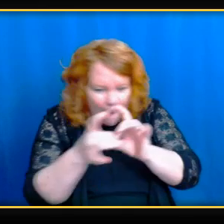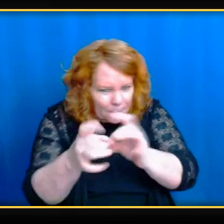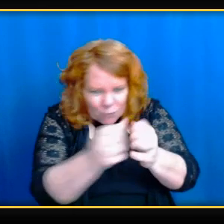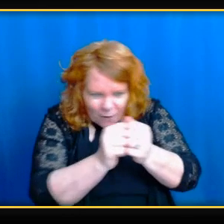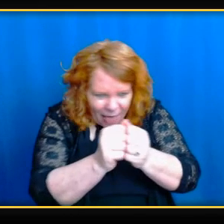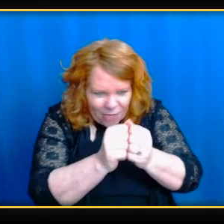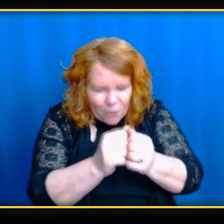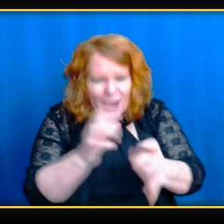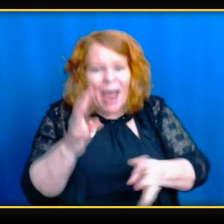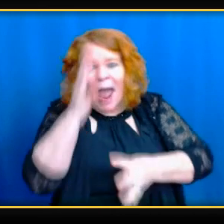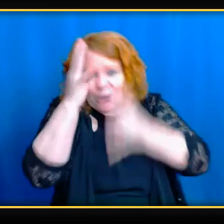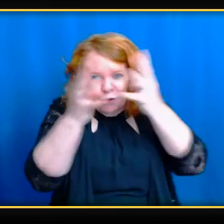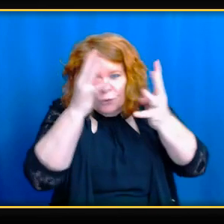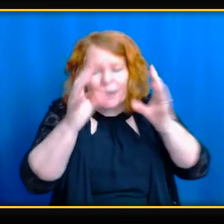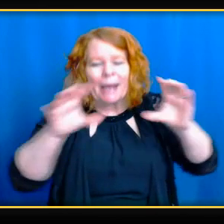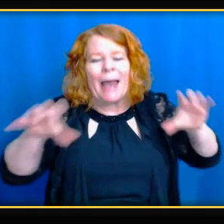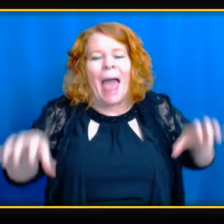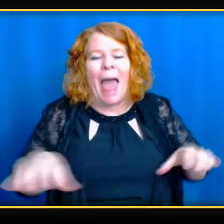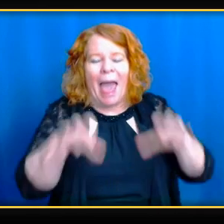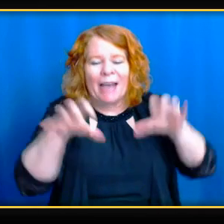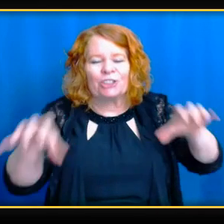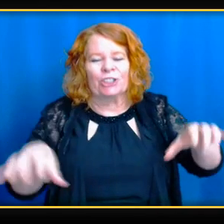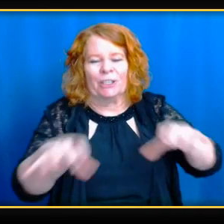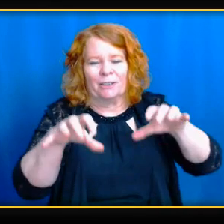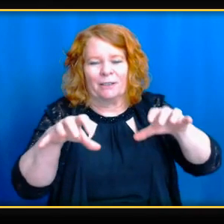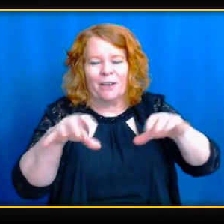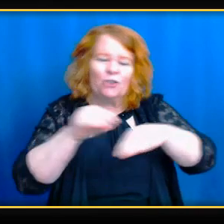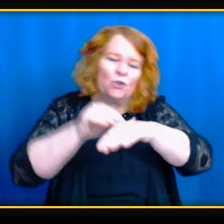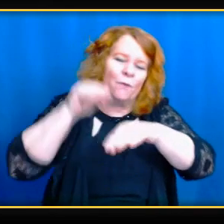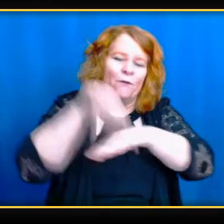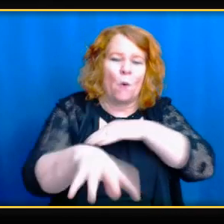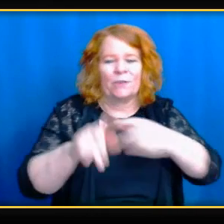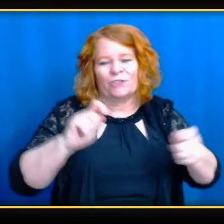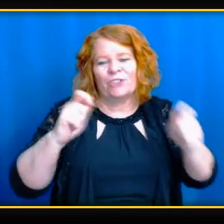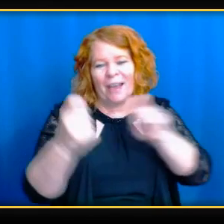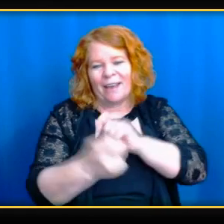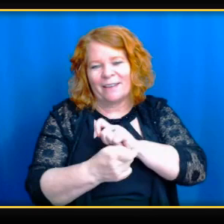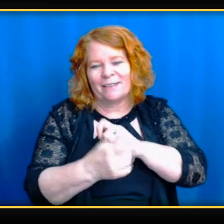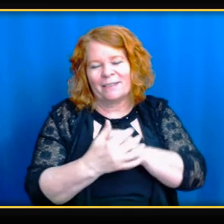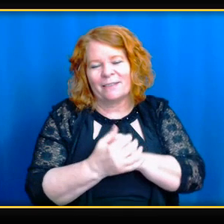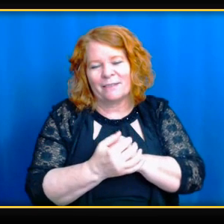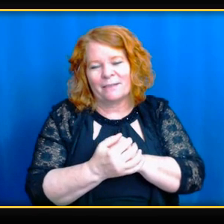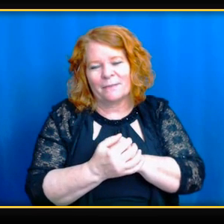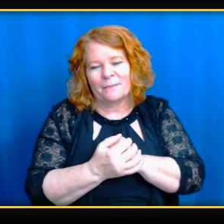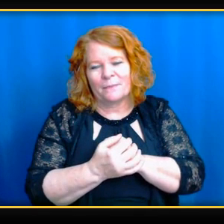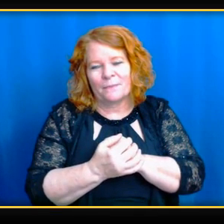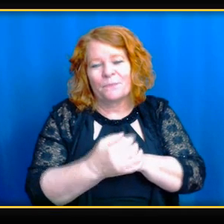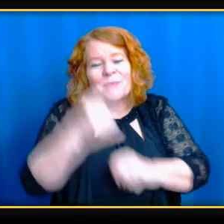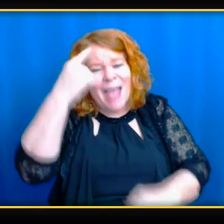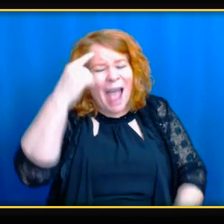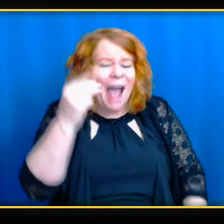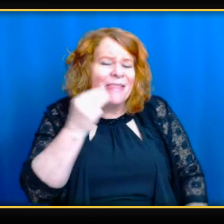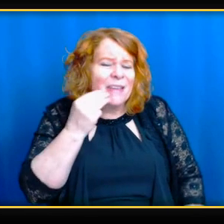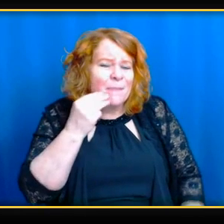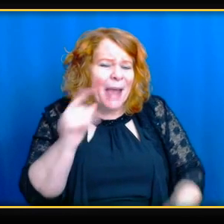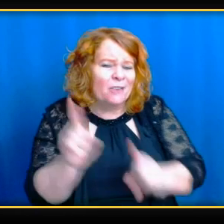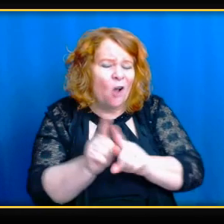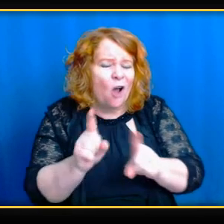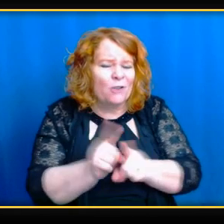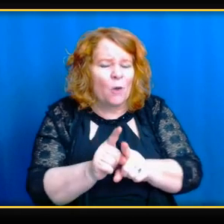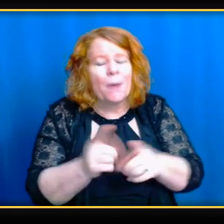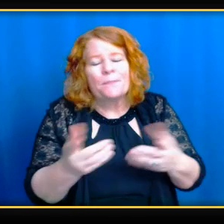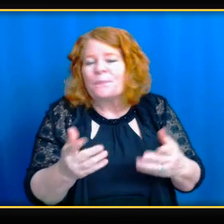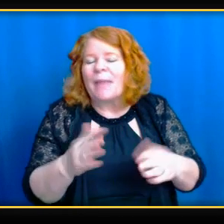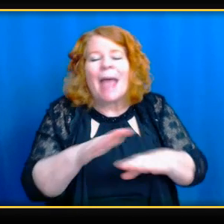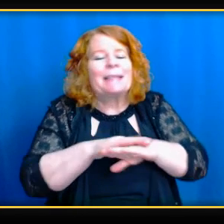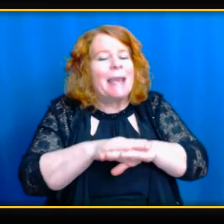action to bring about change. And I think Max also, you know, as a non-disabled person who became a